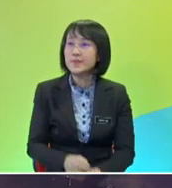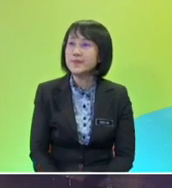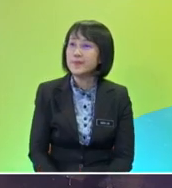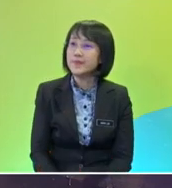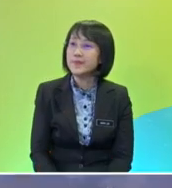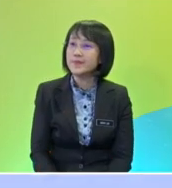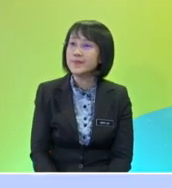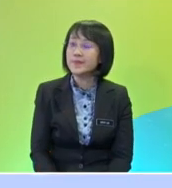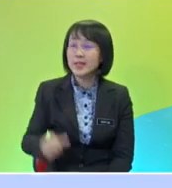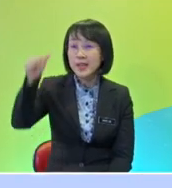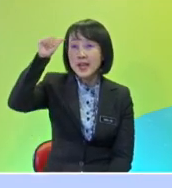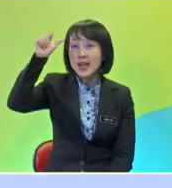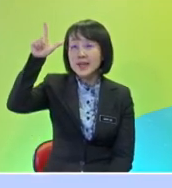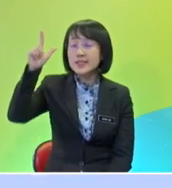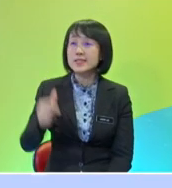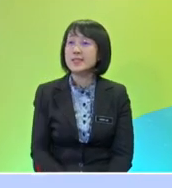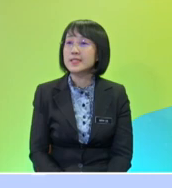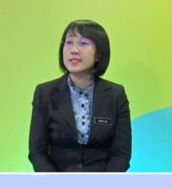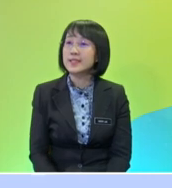it, Alex? Okay, Alex.